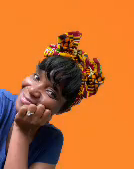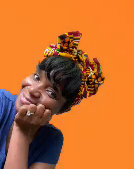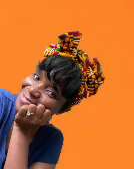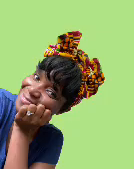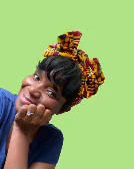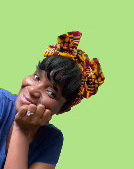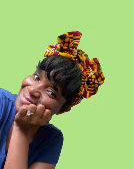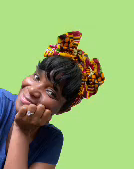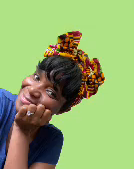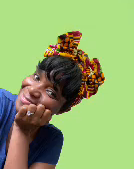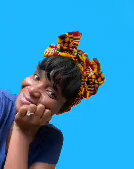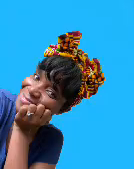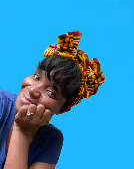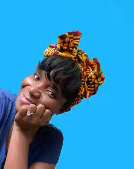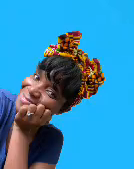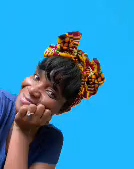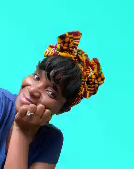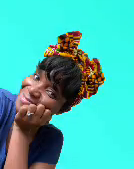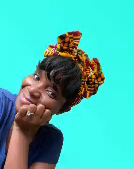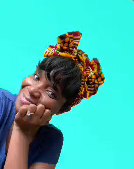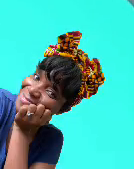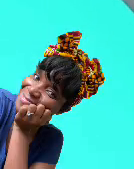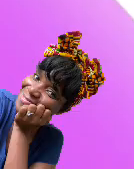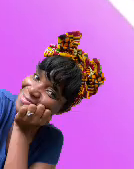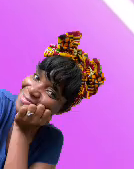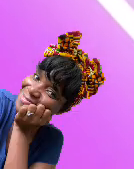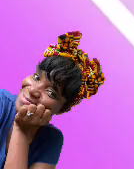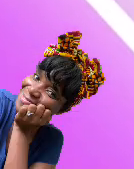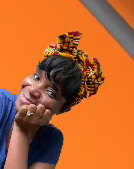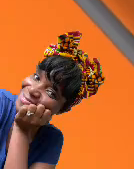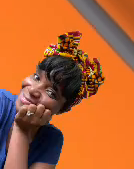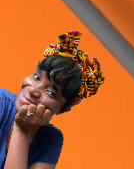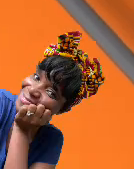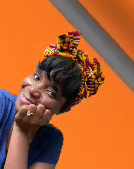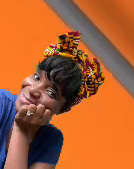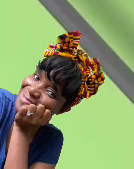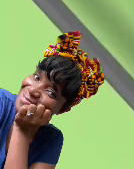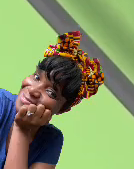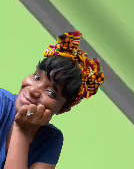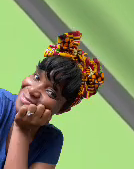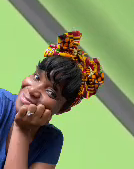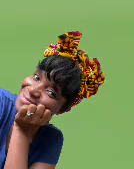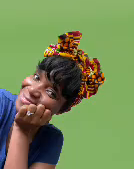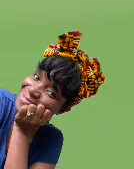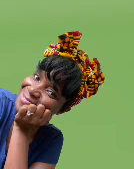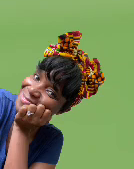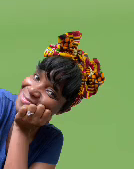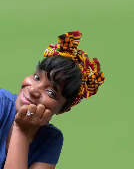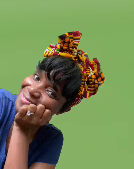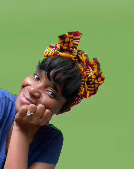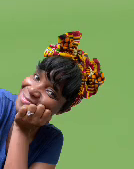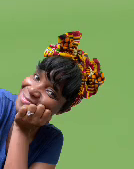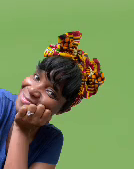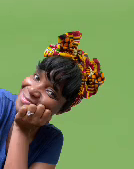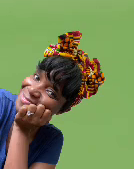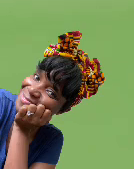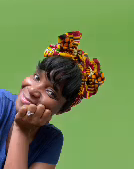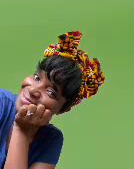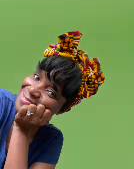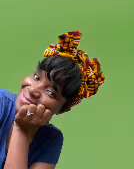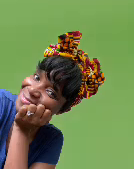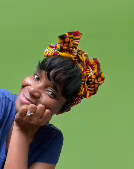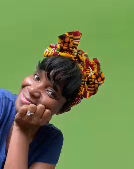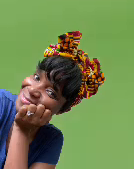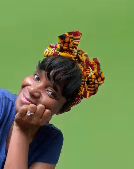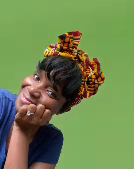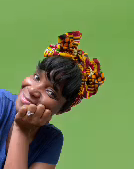All right, let's speed this up. Are you ready? Here we go. I am a C.